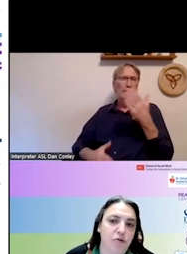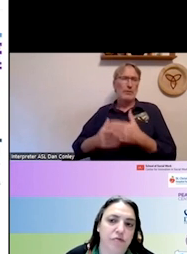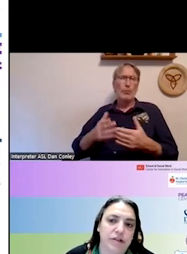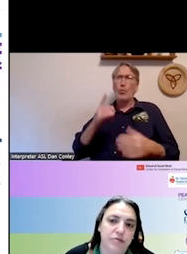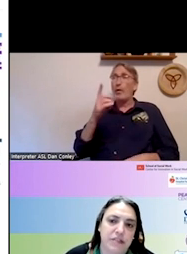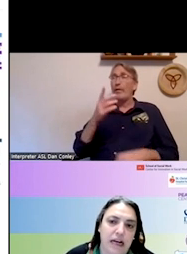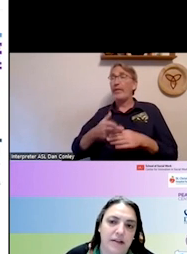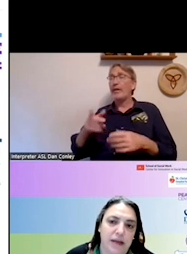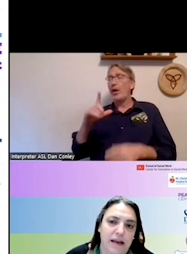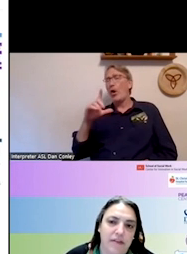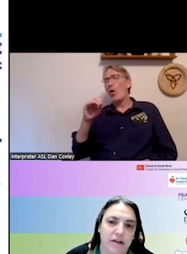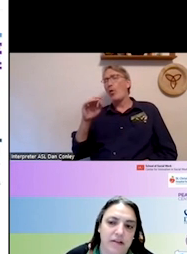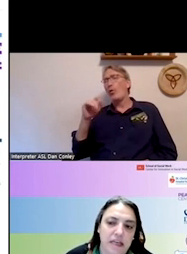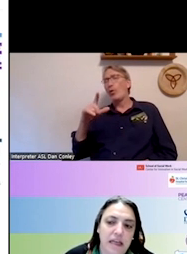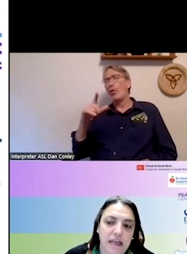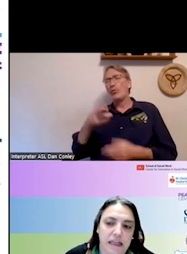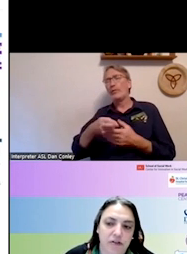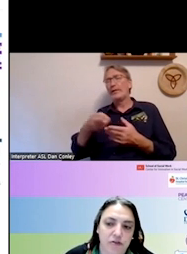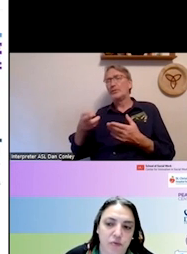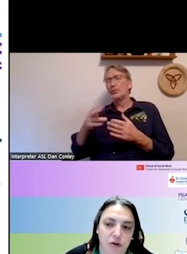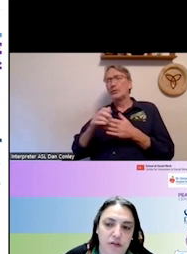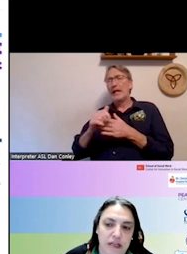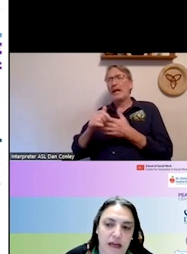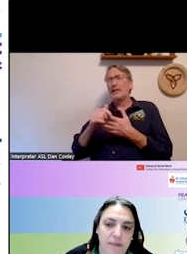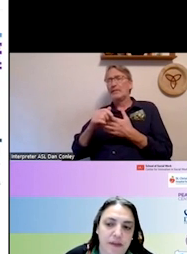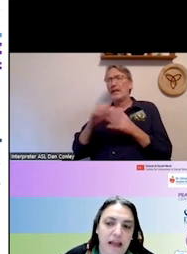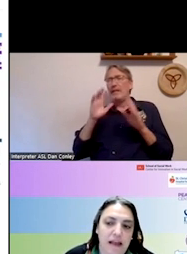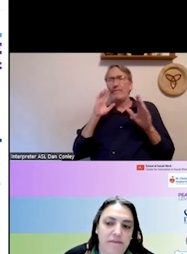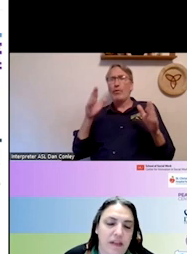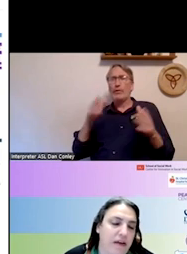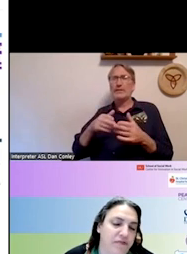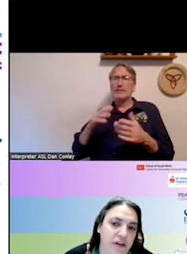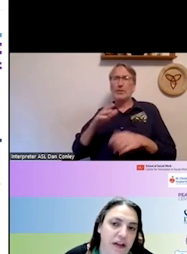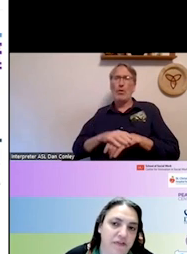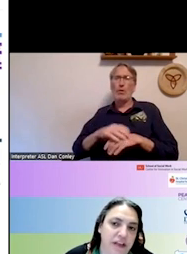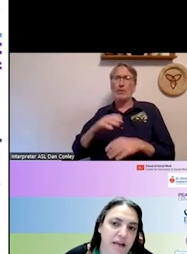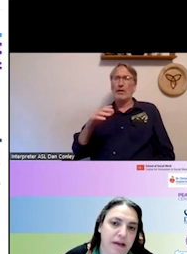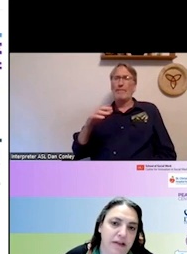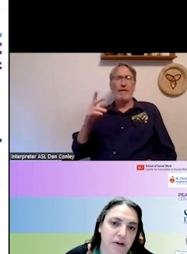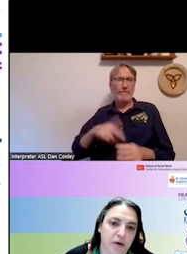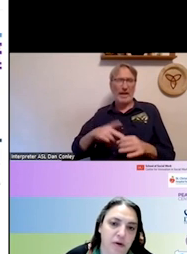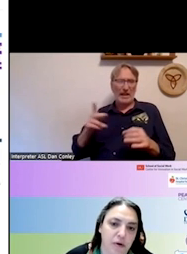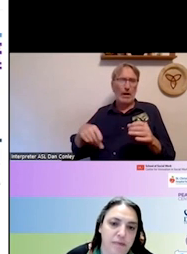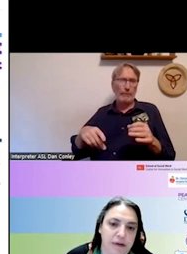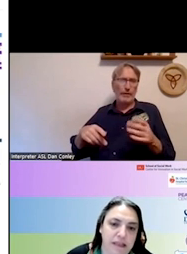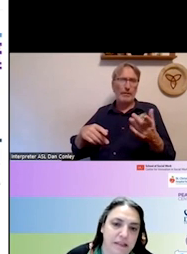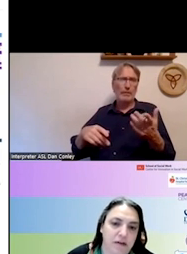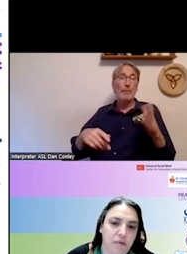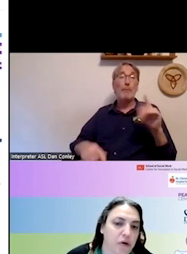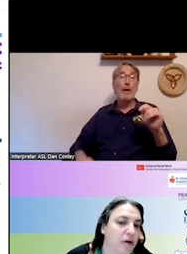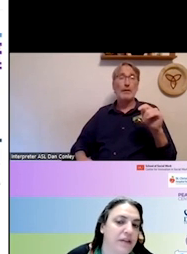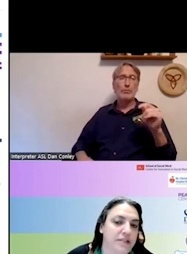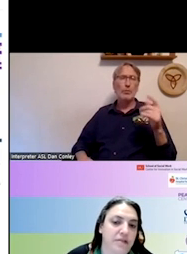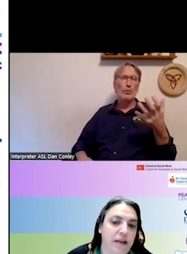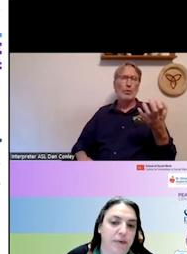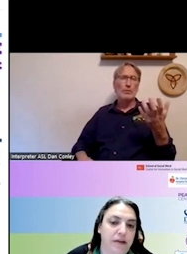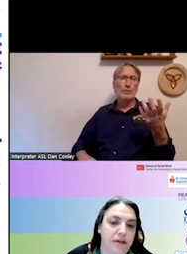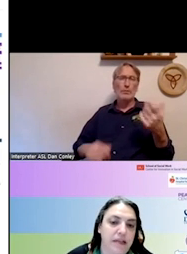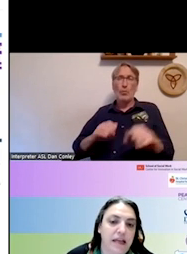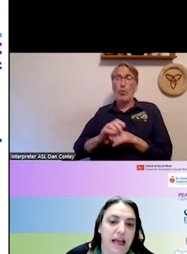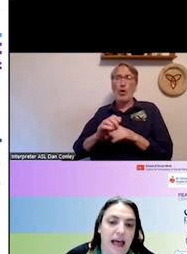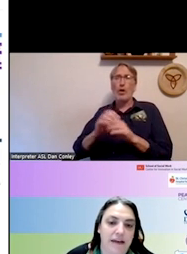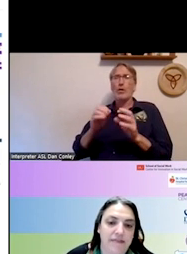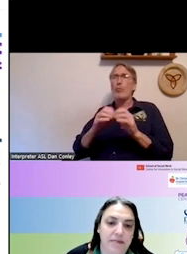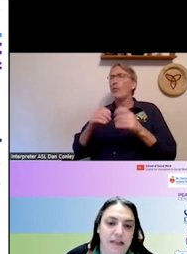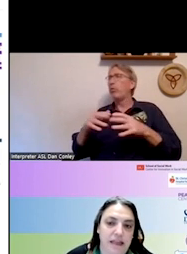things, the local resource guide that we have there is geared towards Philadelphia, but, you know, our goal would be to kind of work on this so that we